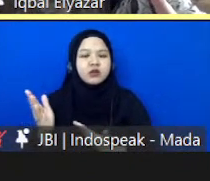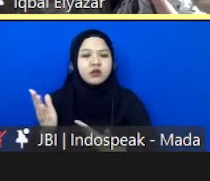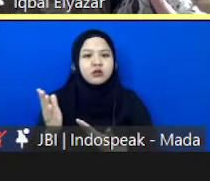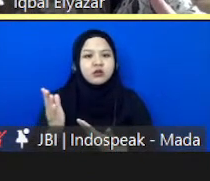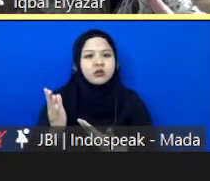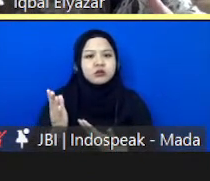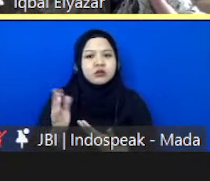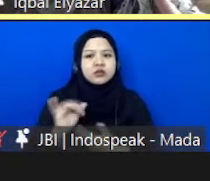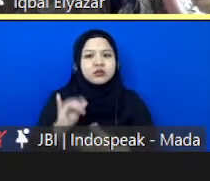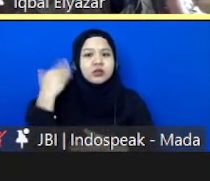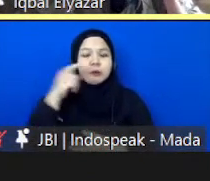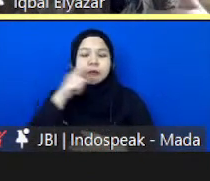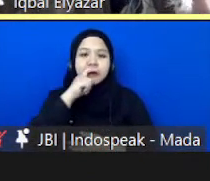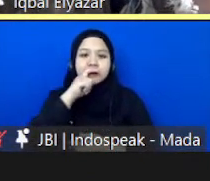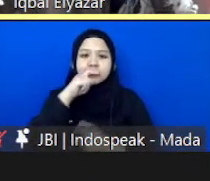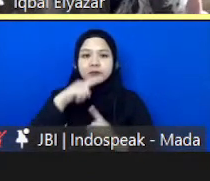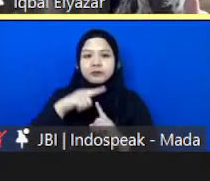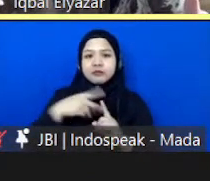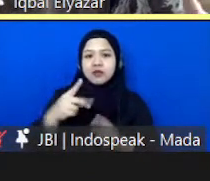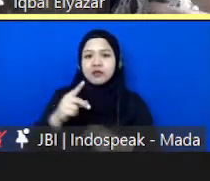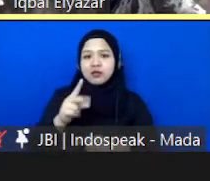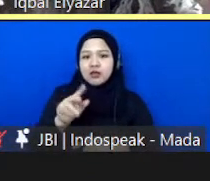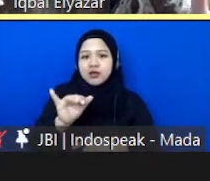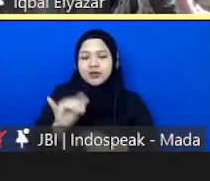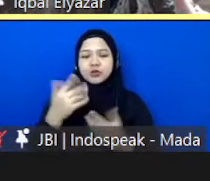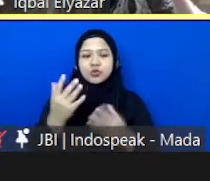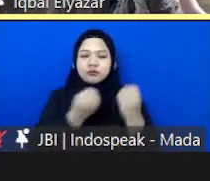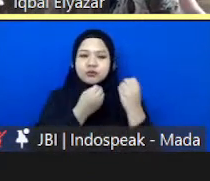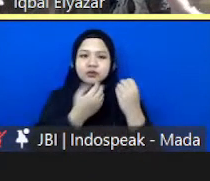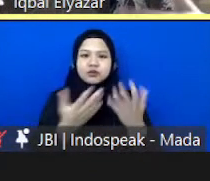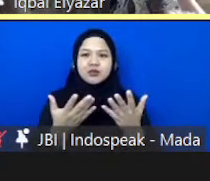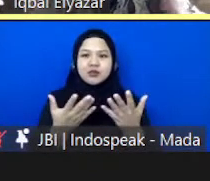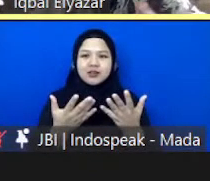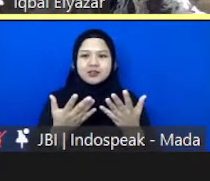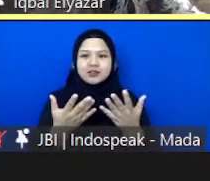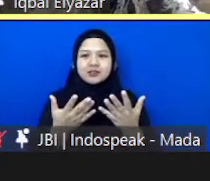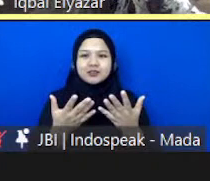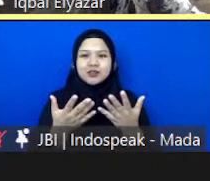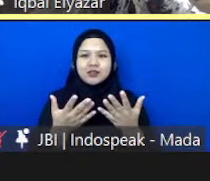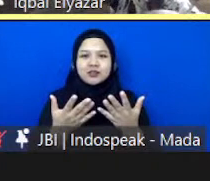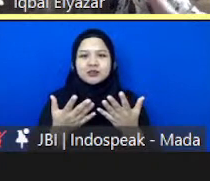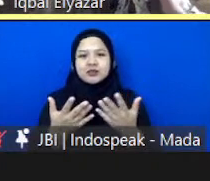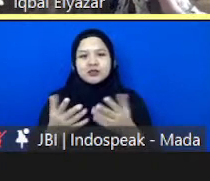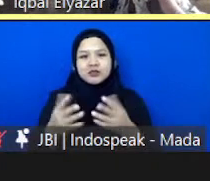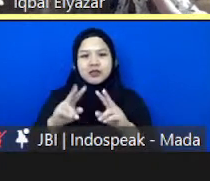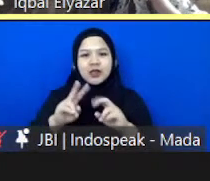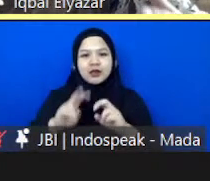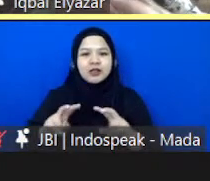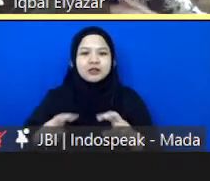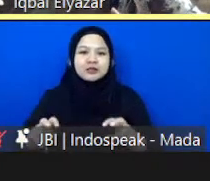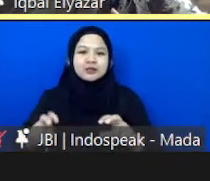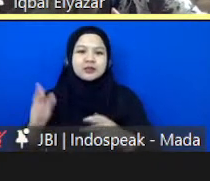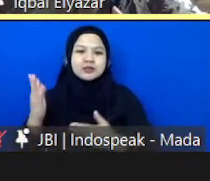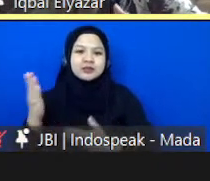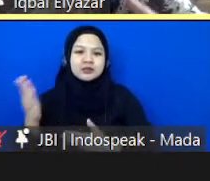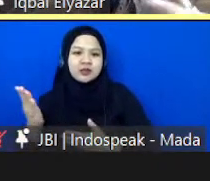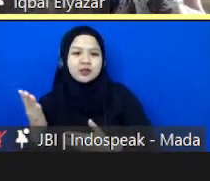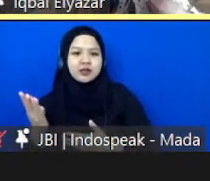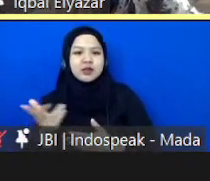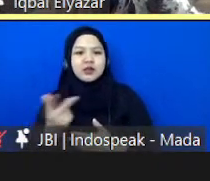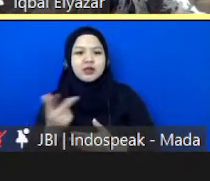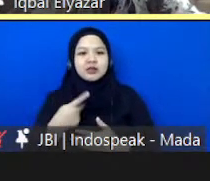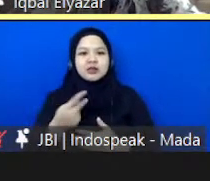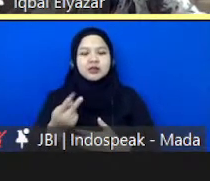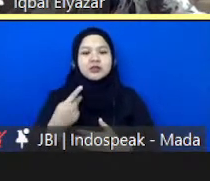is very interested in the birth and the birth analysis. We are interested in death countings,